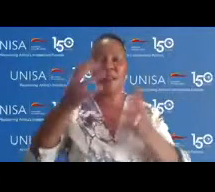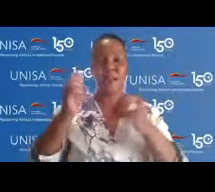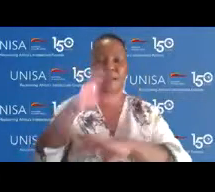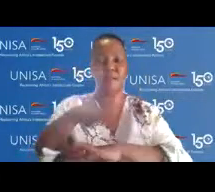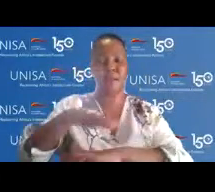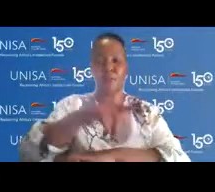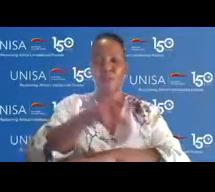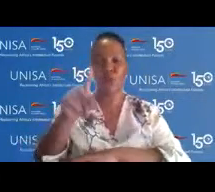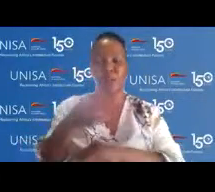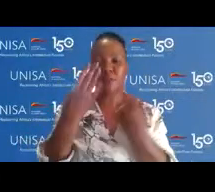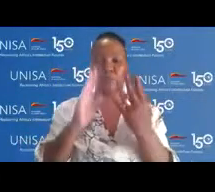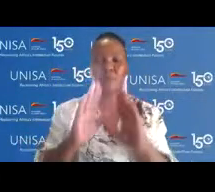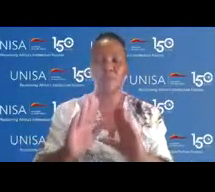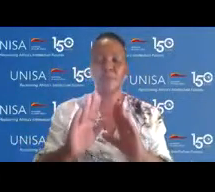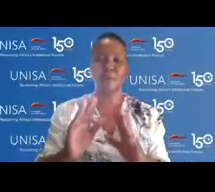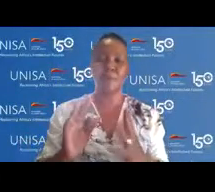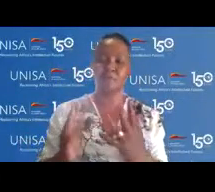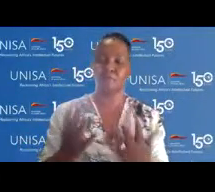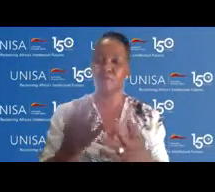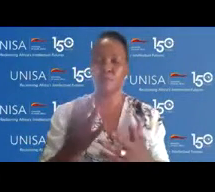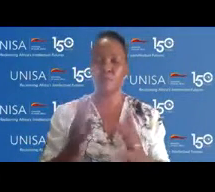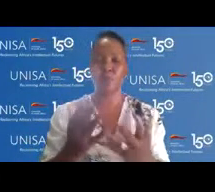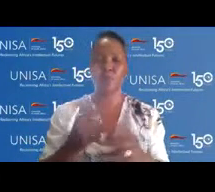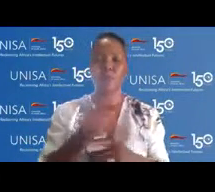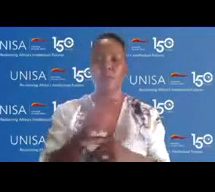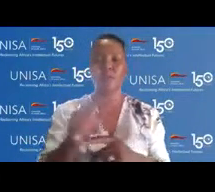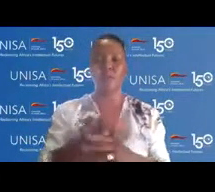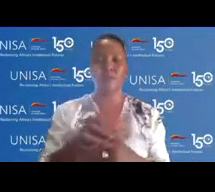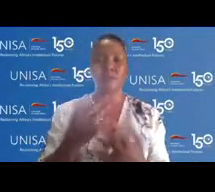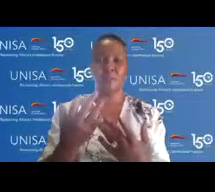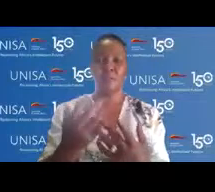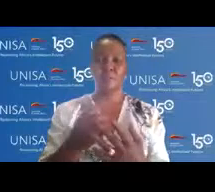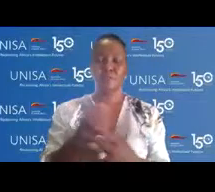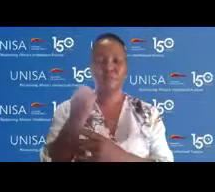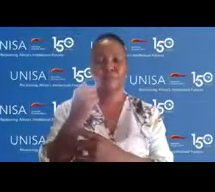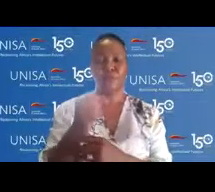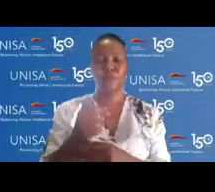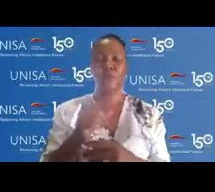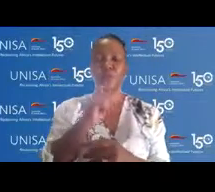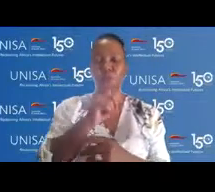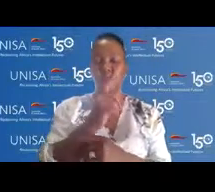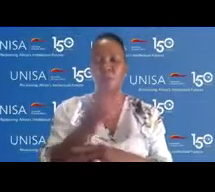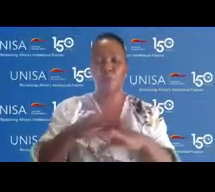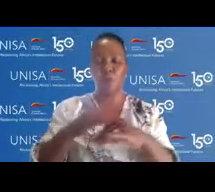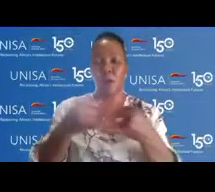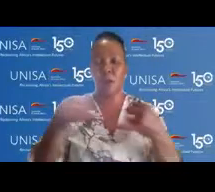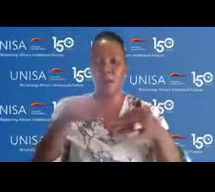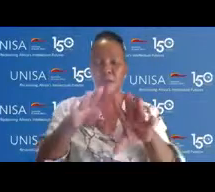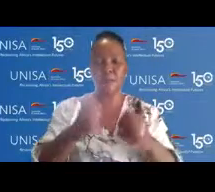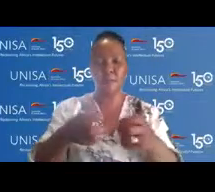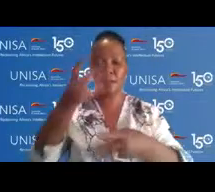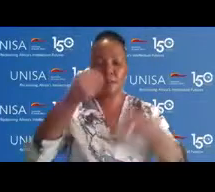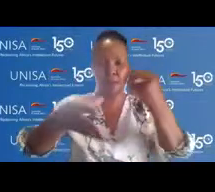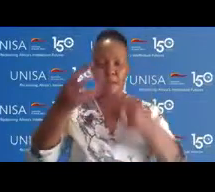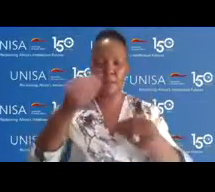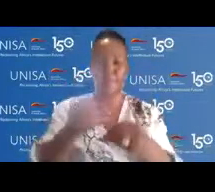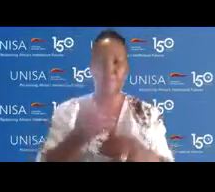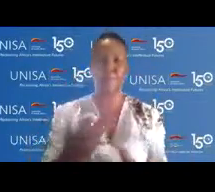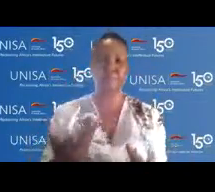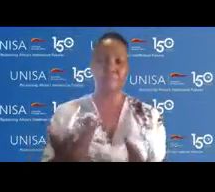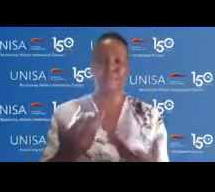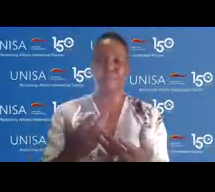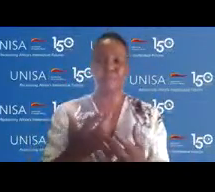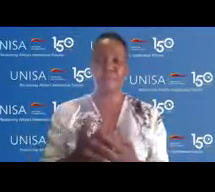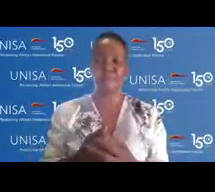in terms of how do you harness those skills for your online examination, your online learning. And if I looked